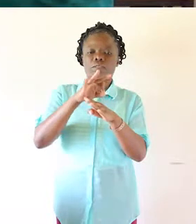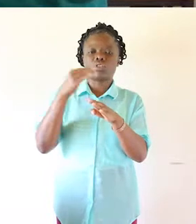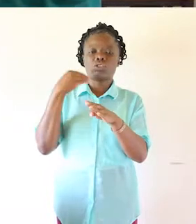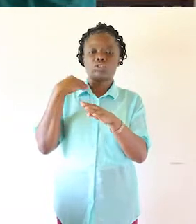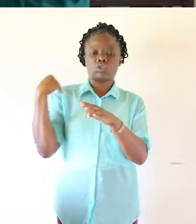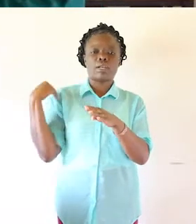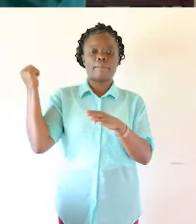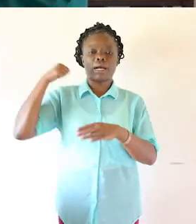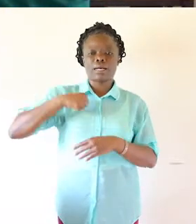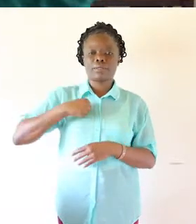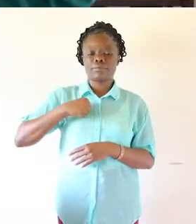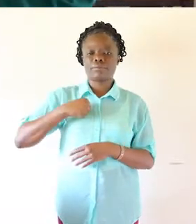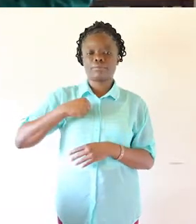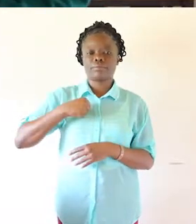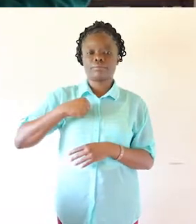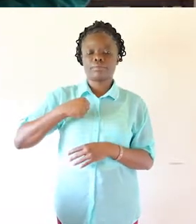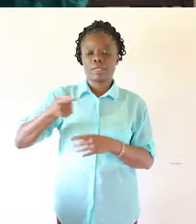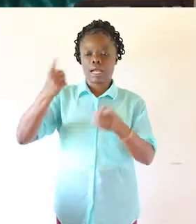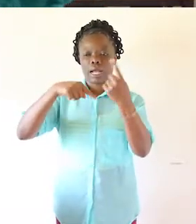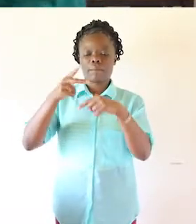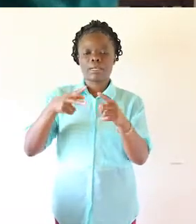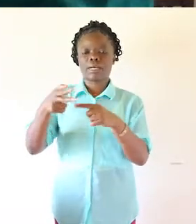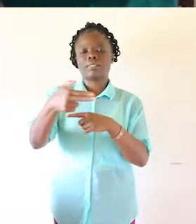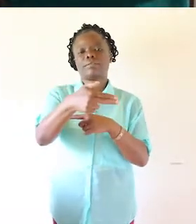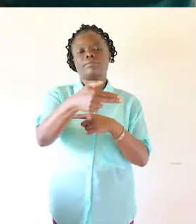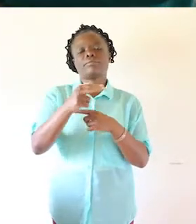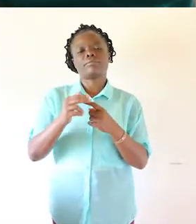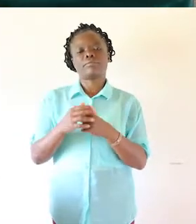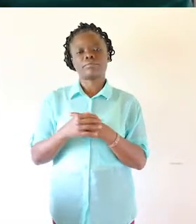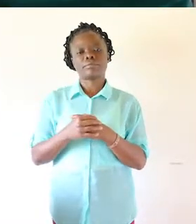Now you can cut